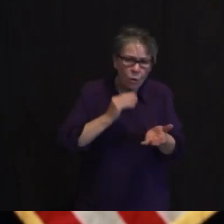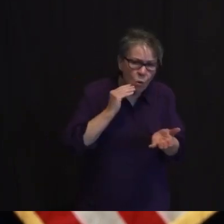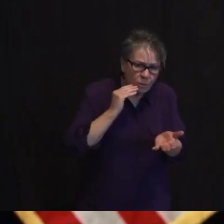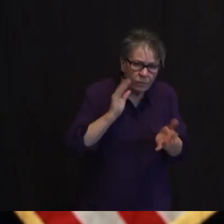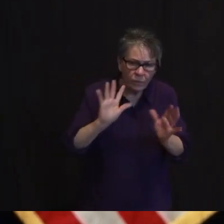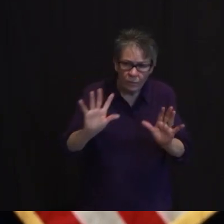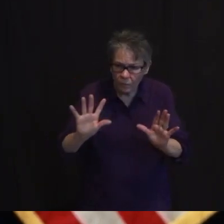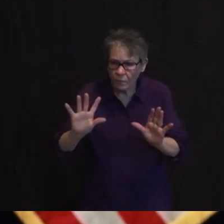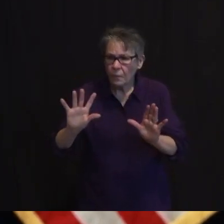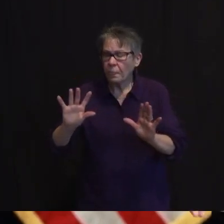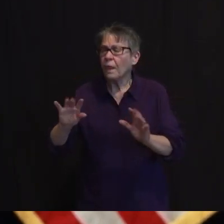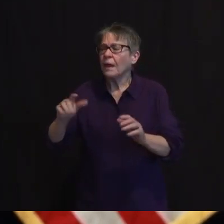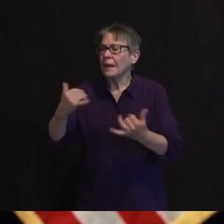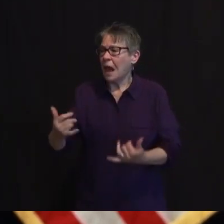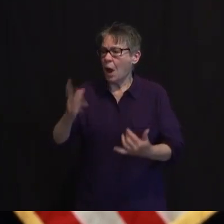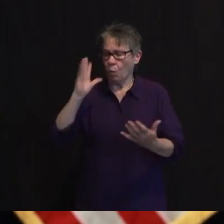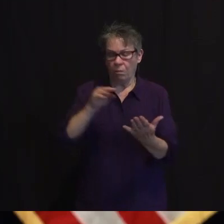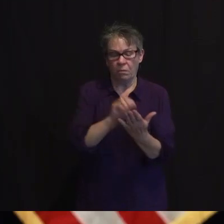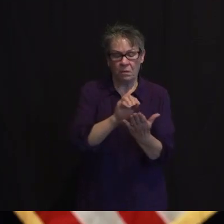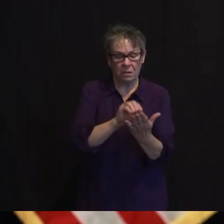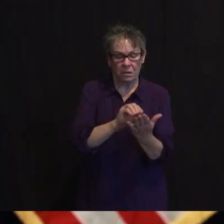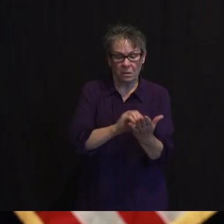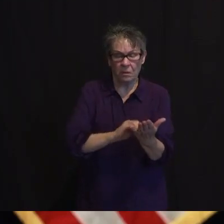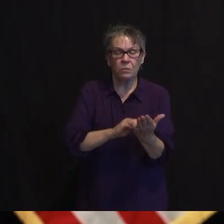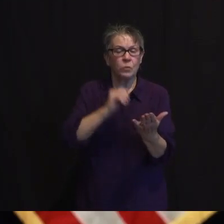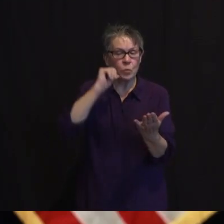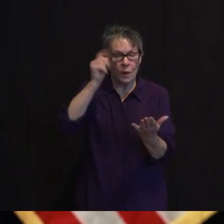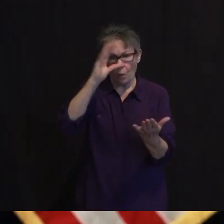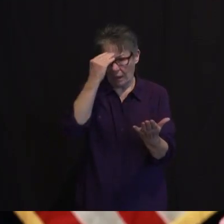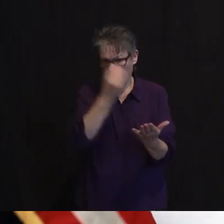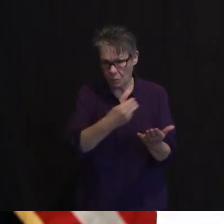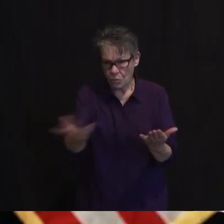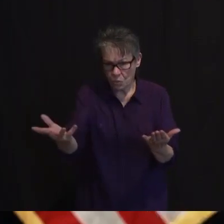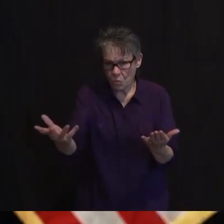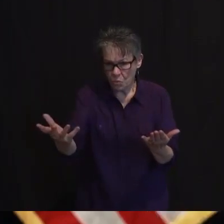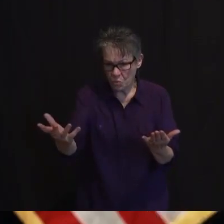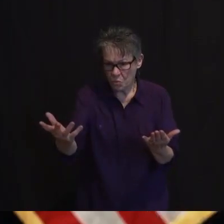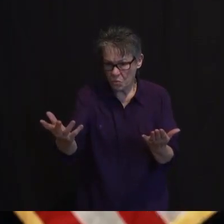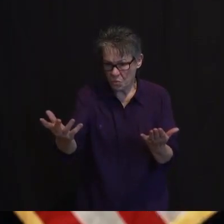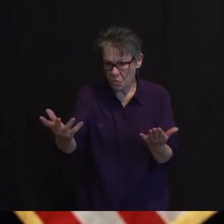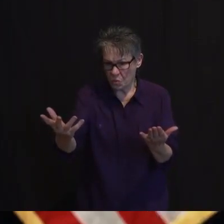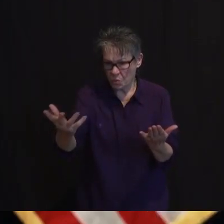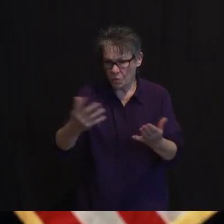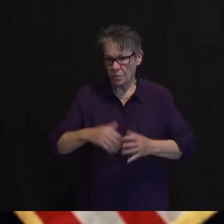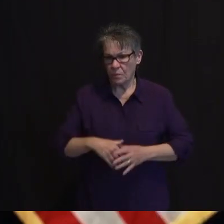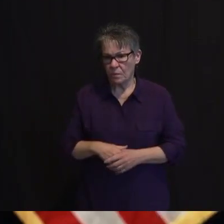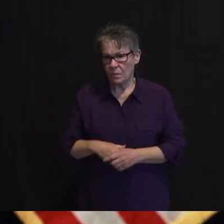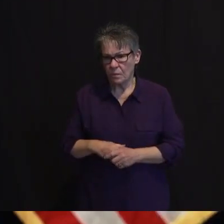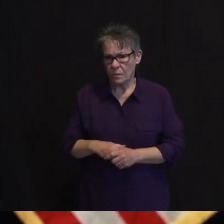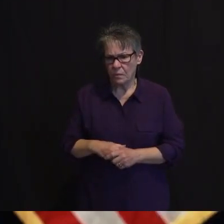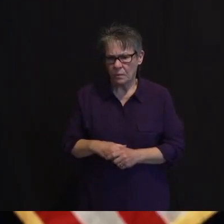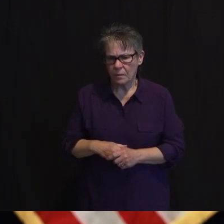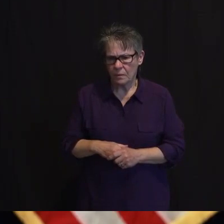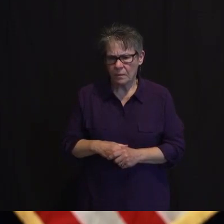have that discussion. Before you jump in, Judy, did we go through the data on the 3 veterans' homes today? I'm not No, but I have